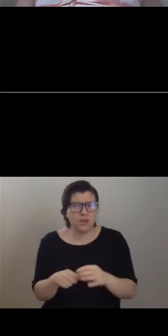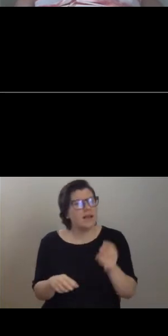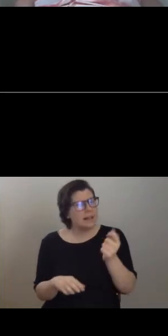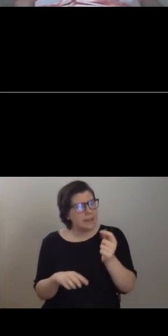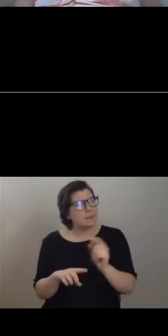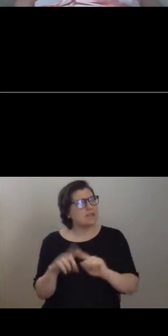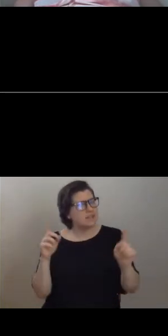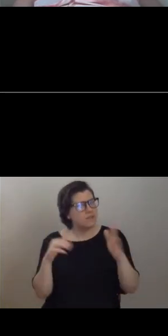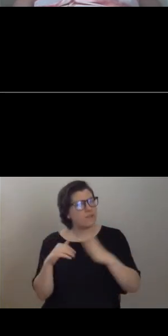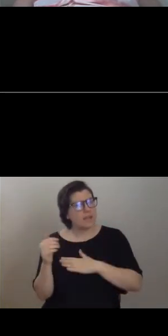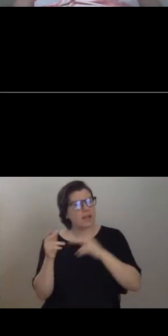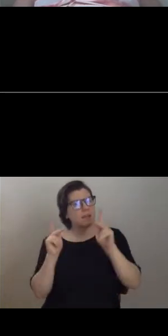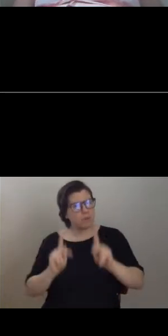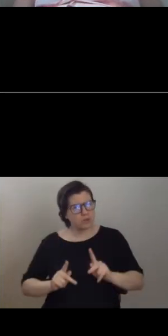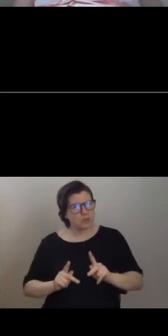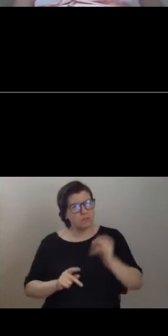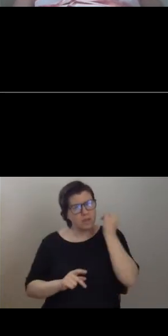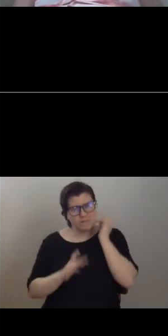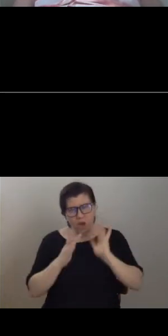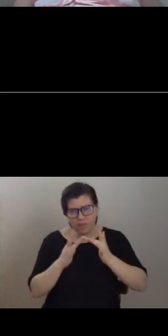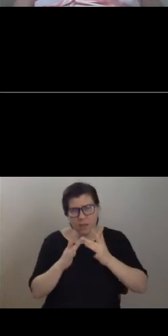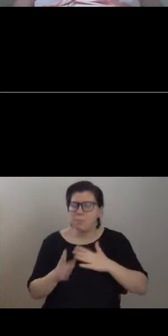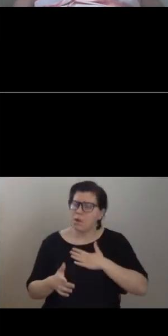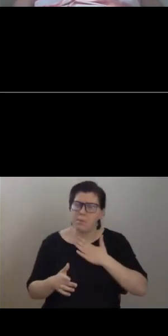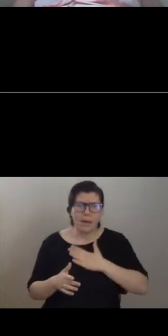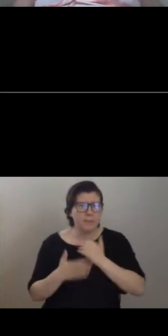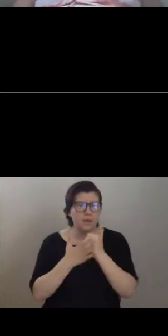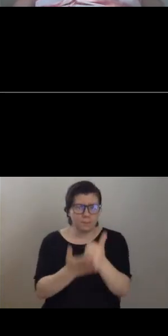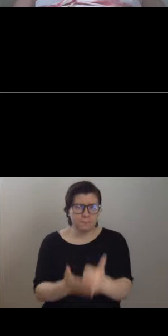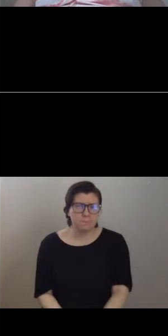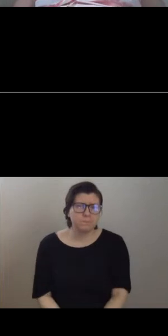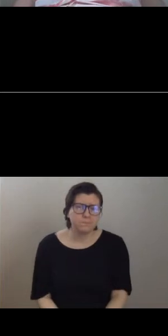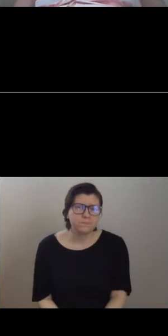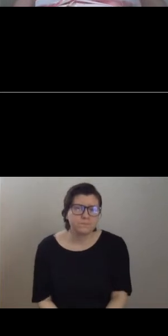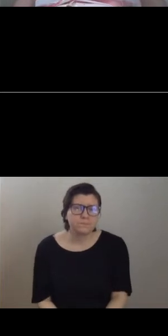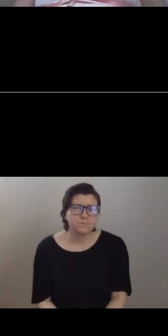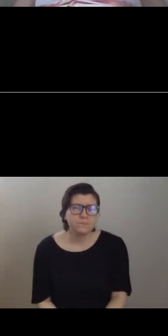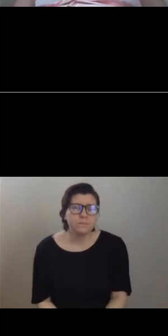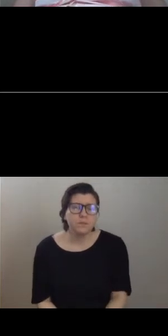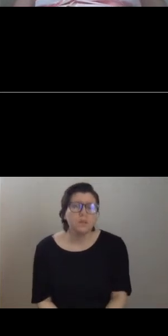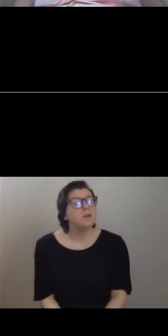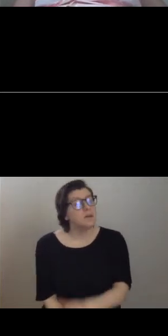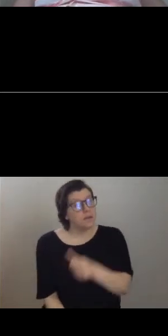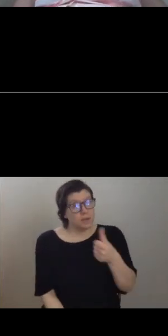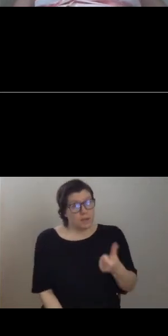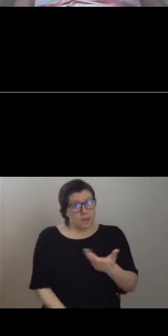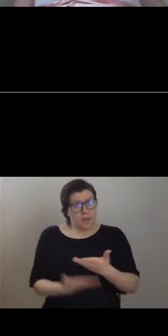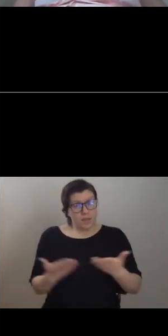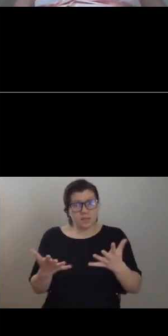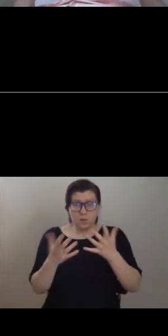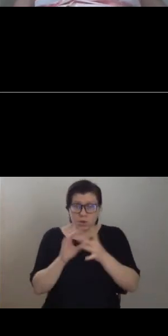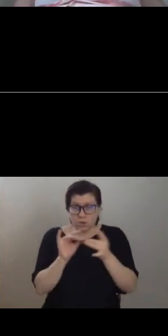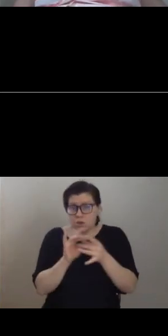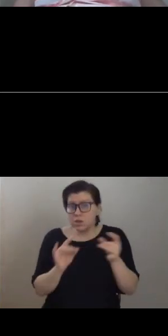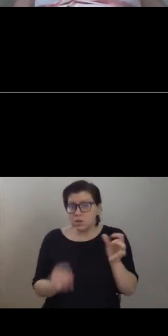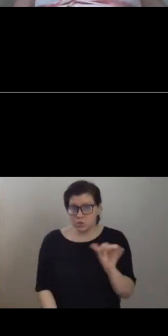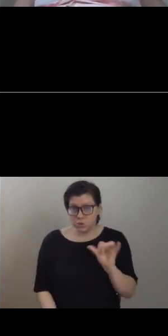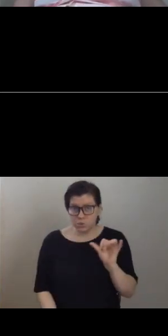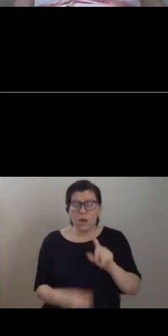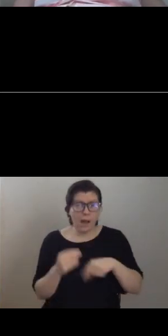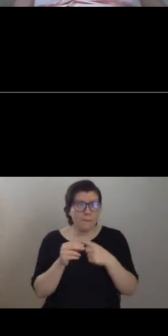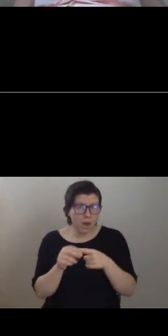doing it in person, but I'm happy to do so. Some other things I wanted to share with you about